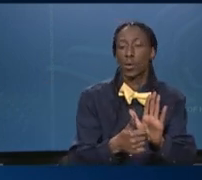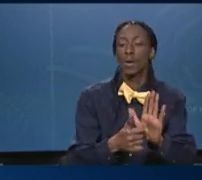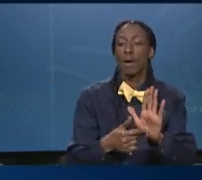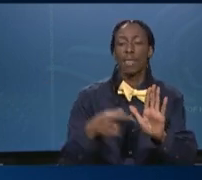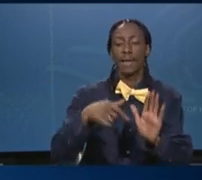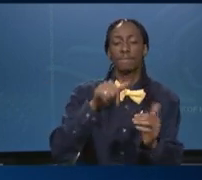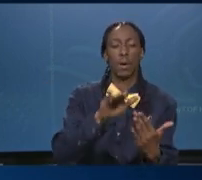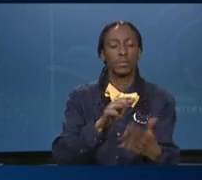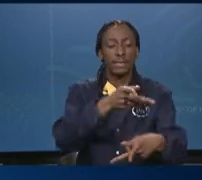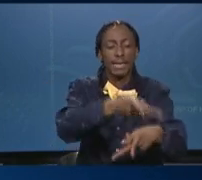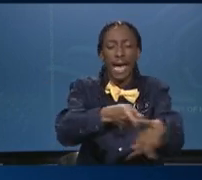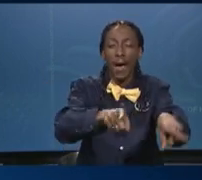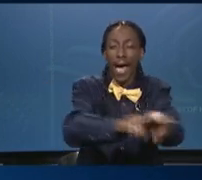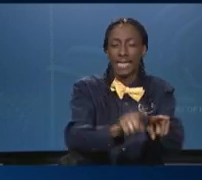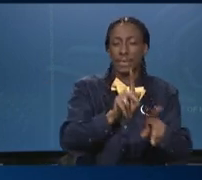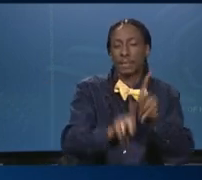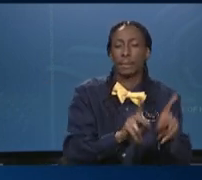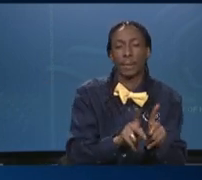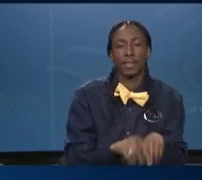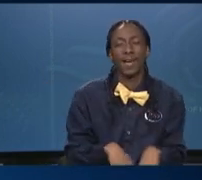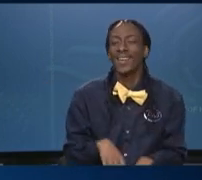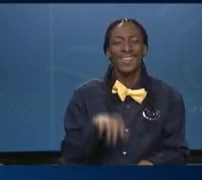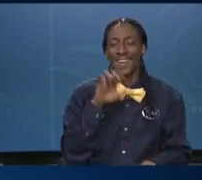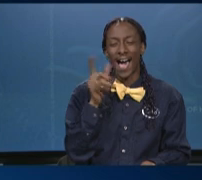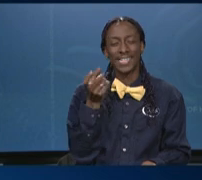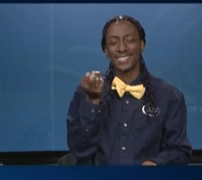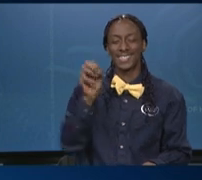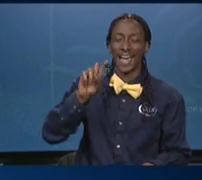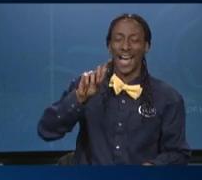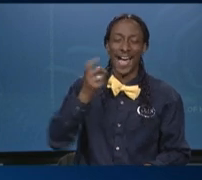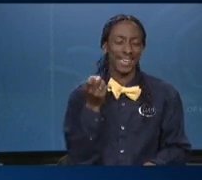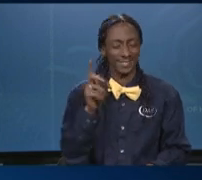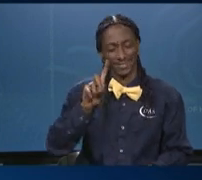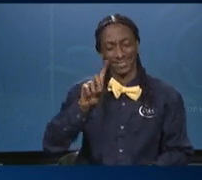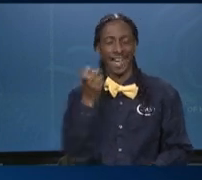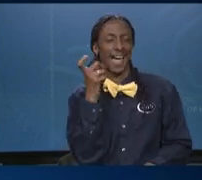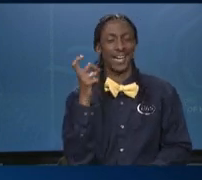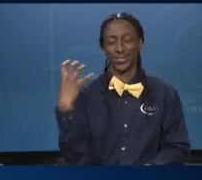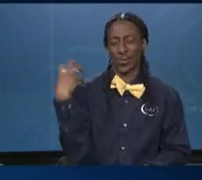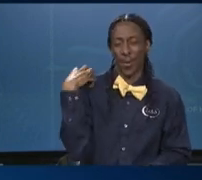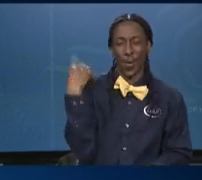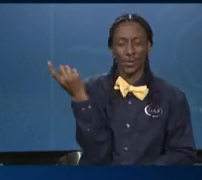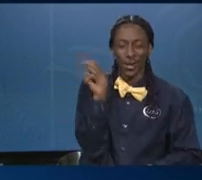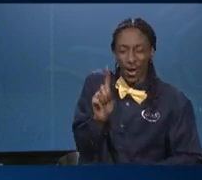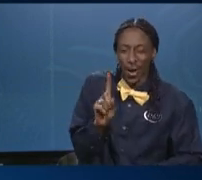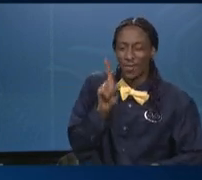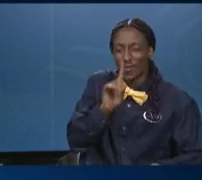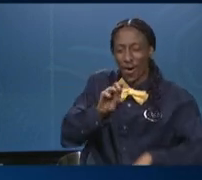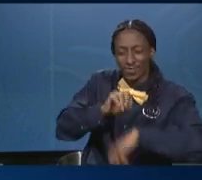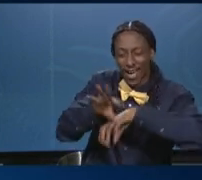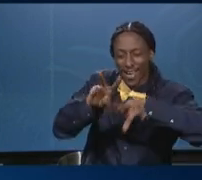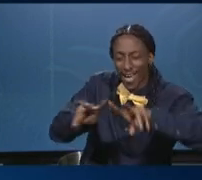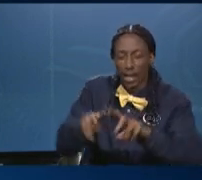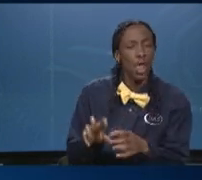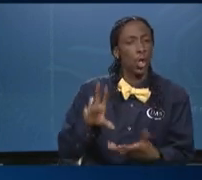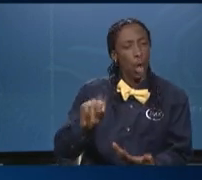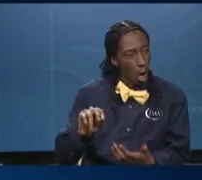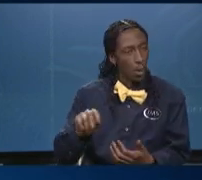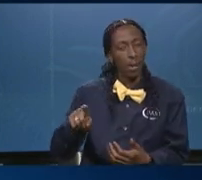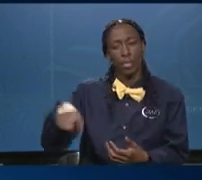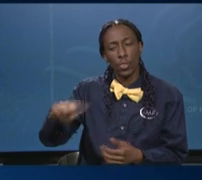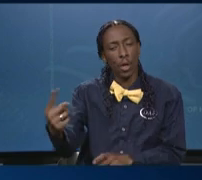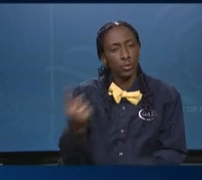as a diagnostic code coming in for an episode in a clinic visit, but as people who have lives, who have families, who